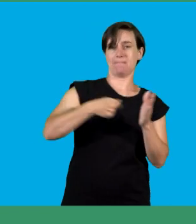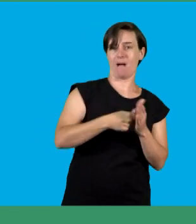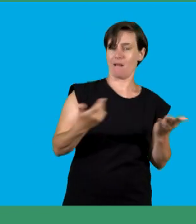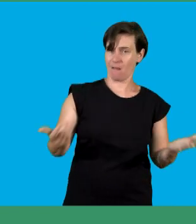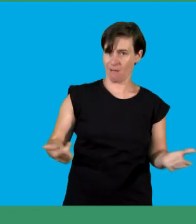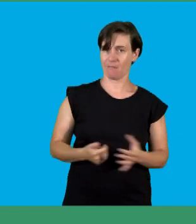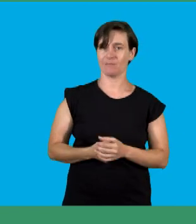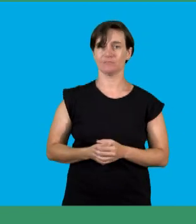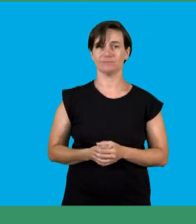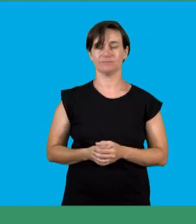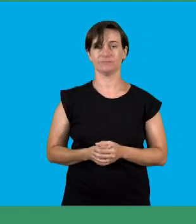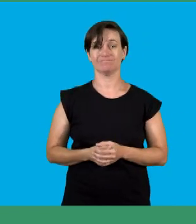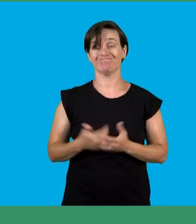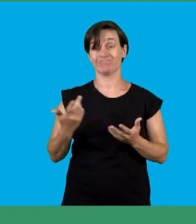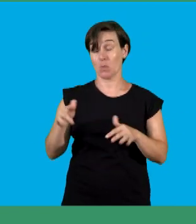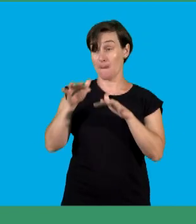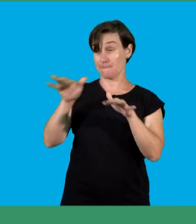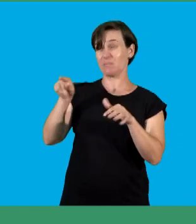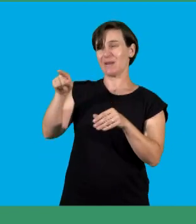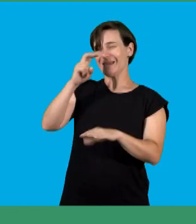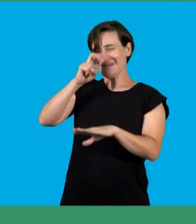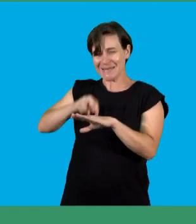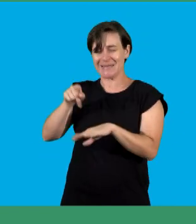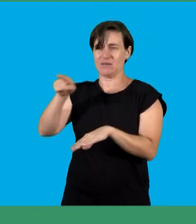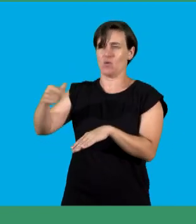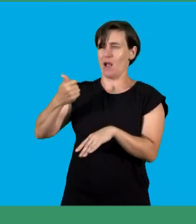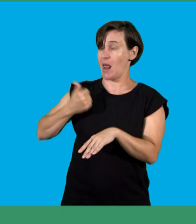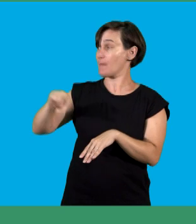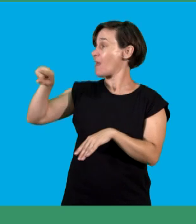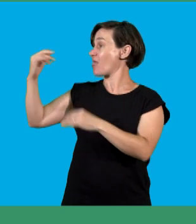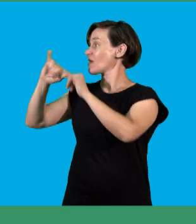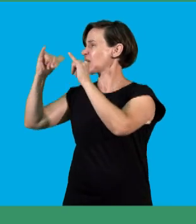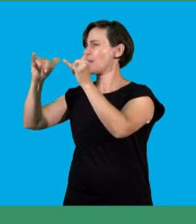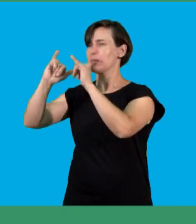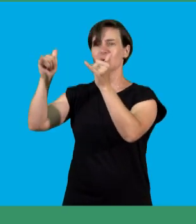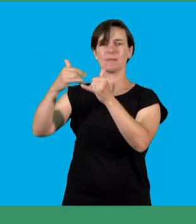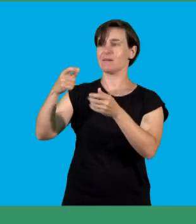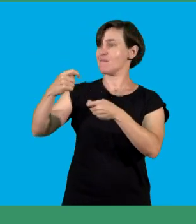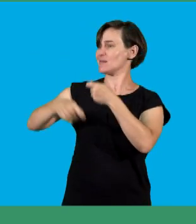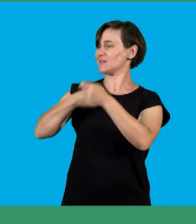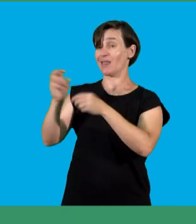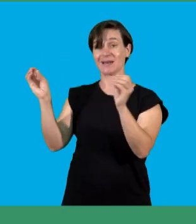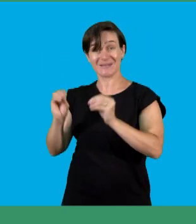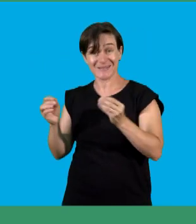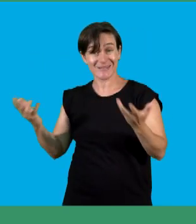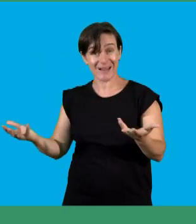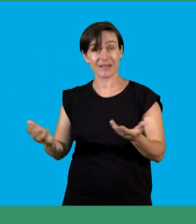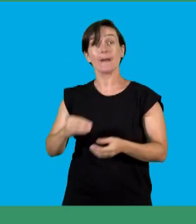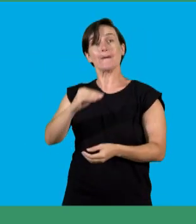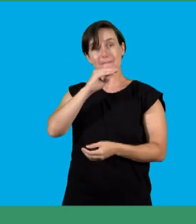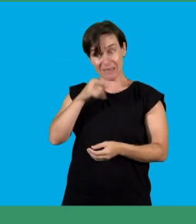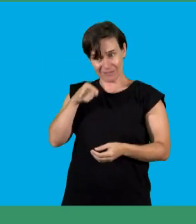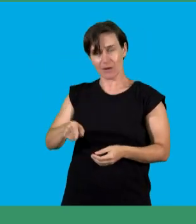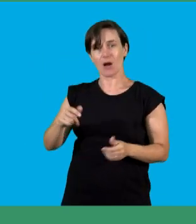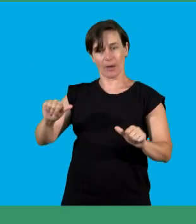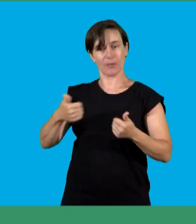possible customers that you can get. When people have needs or desires that are not fulfilled, then a business opportunity